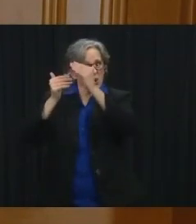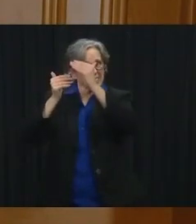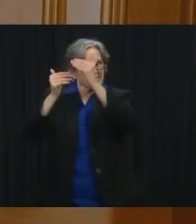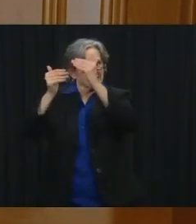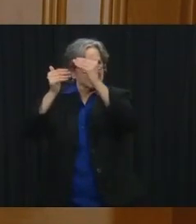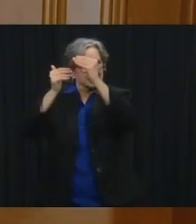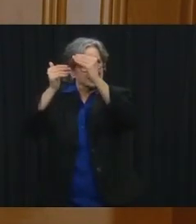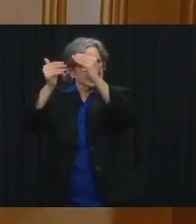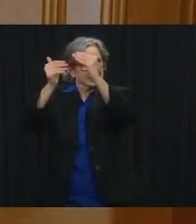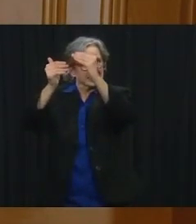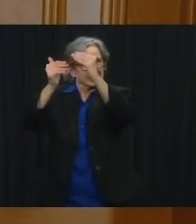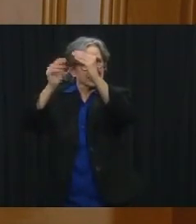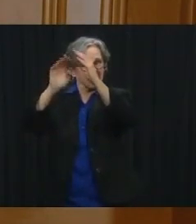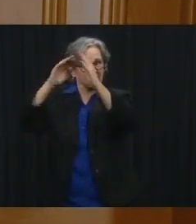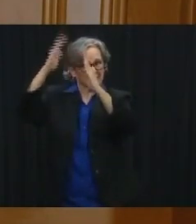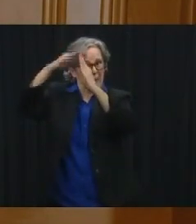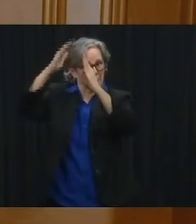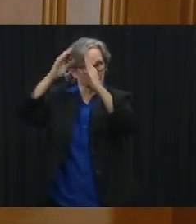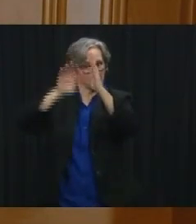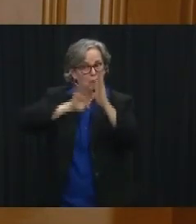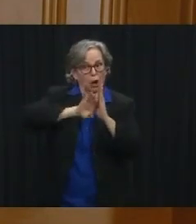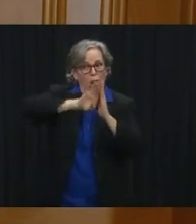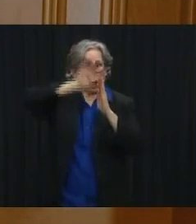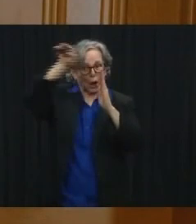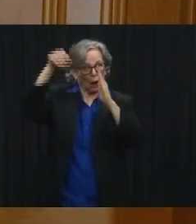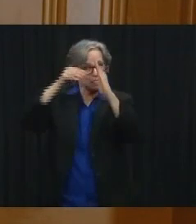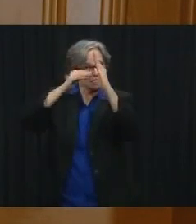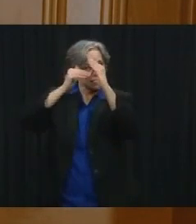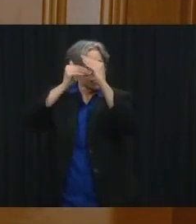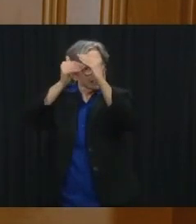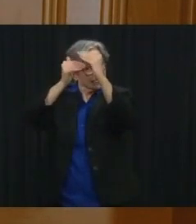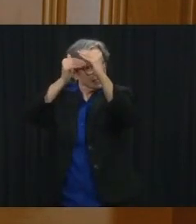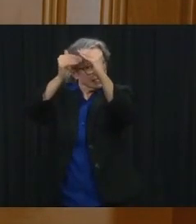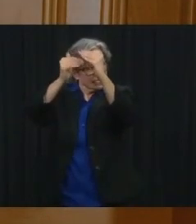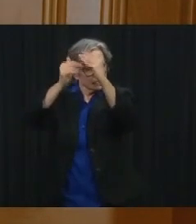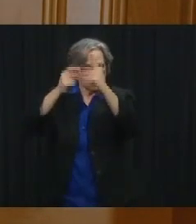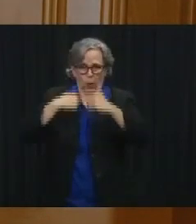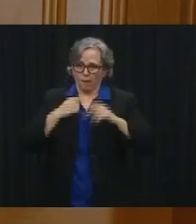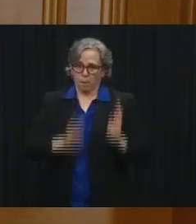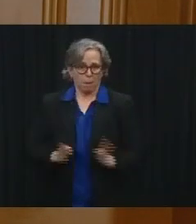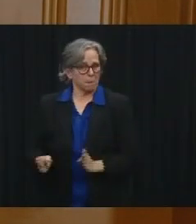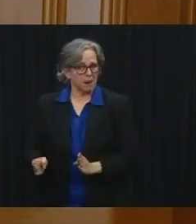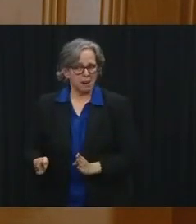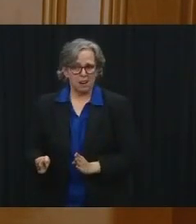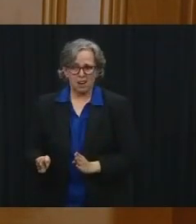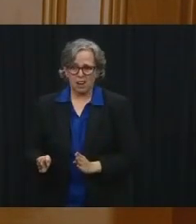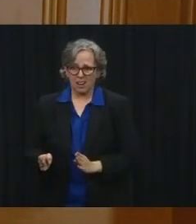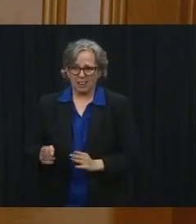it. And so those are the things that we really must do. So